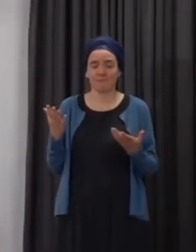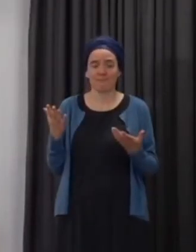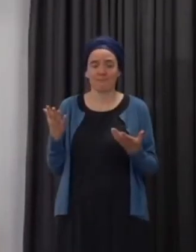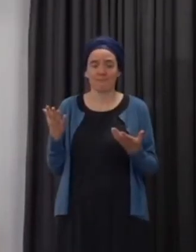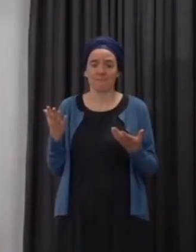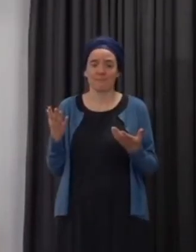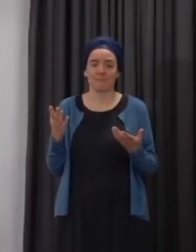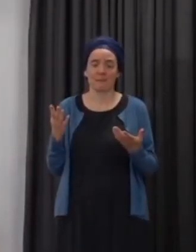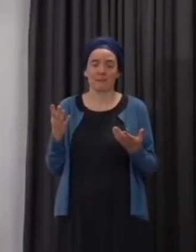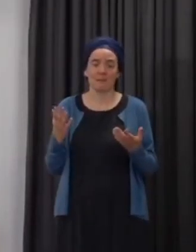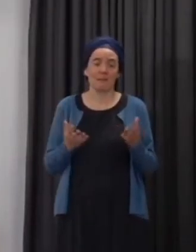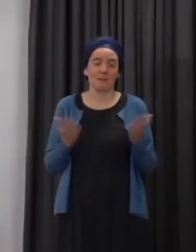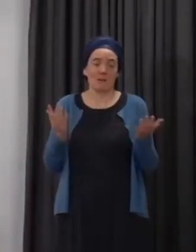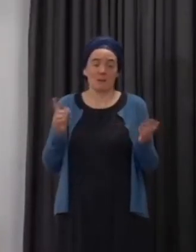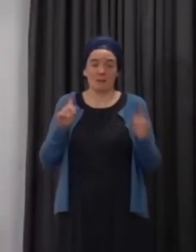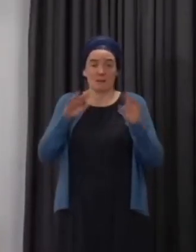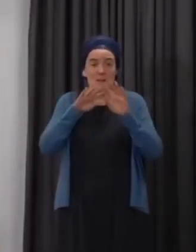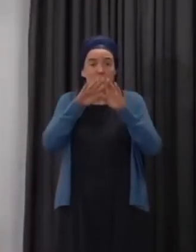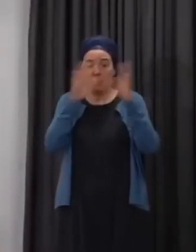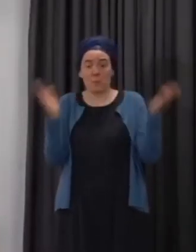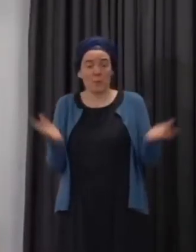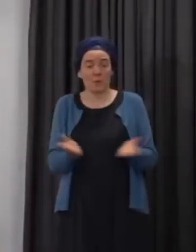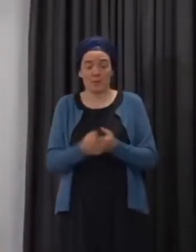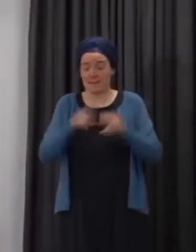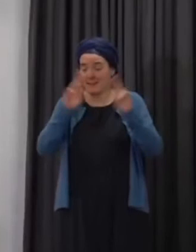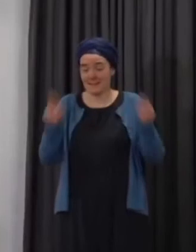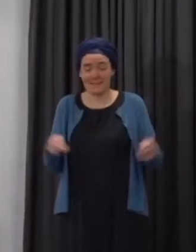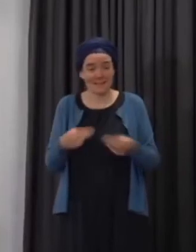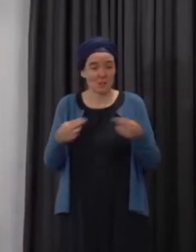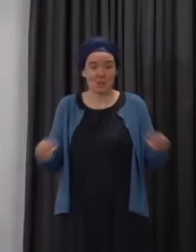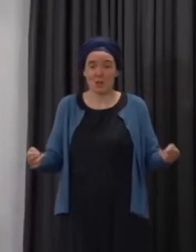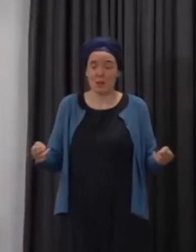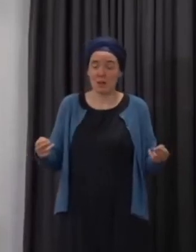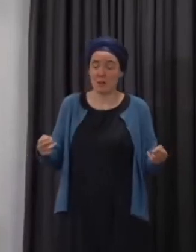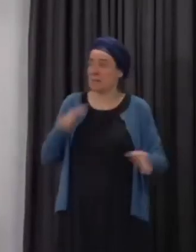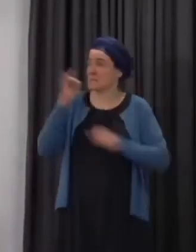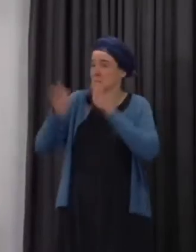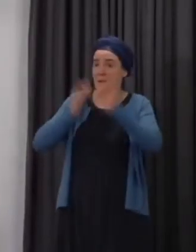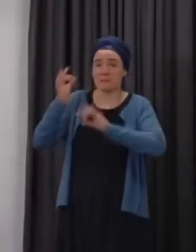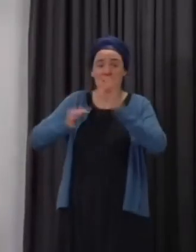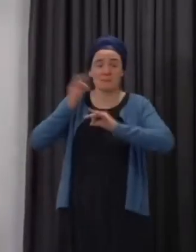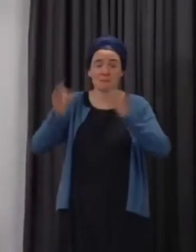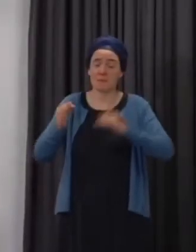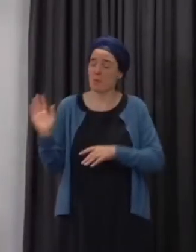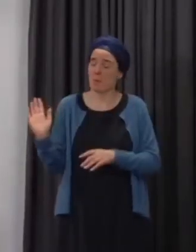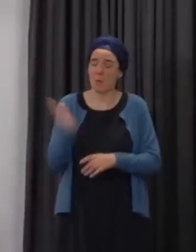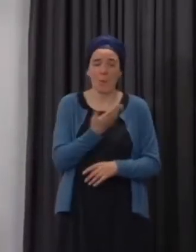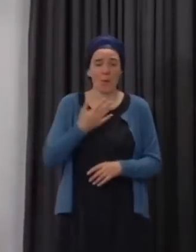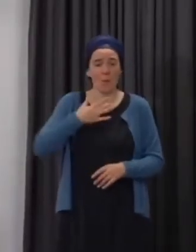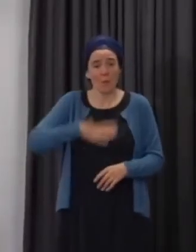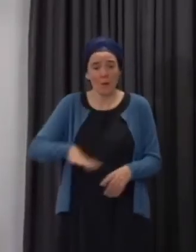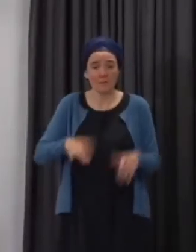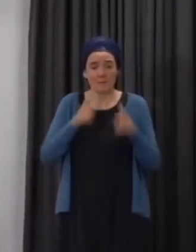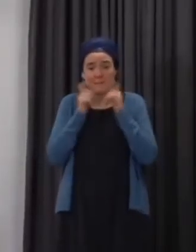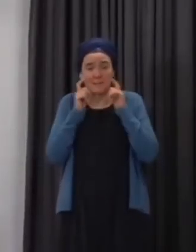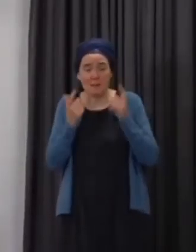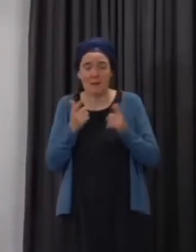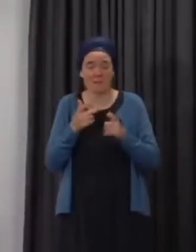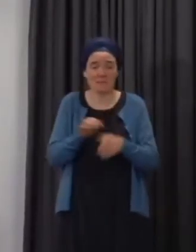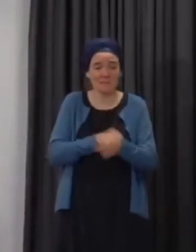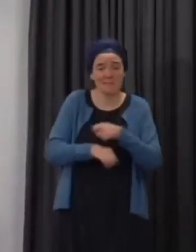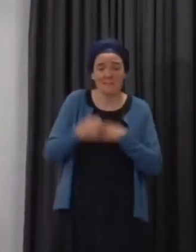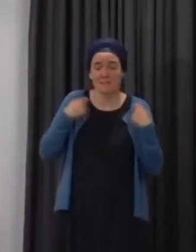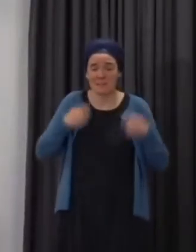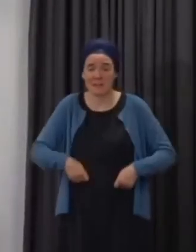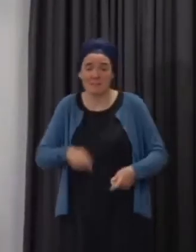much greater competition and demand has meant that the price has gone up. And we've absolutely seen that. And just a few weeks